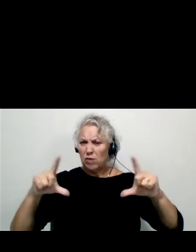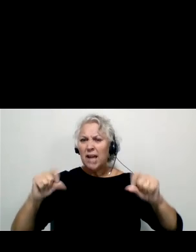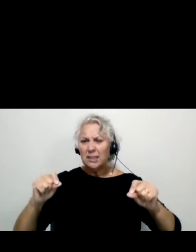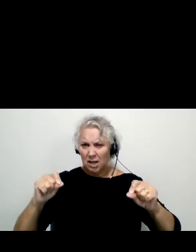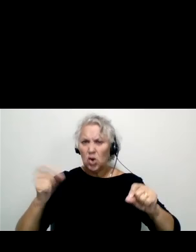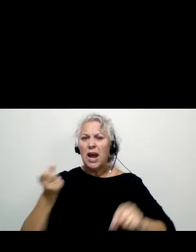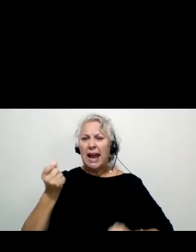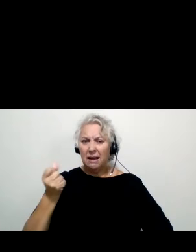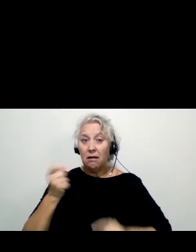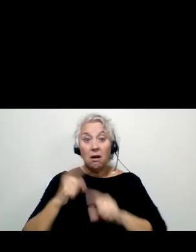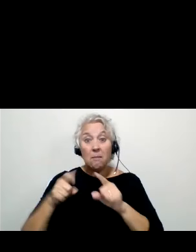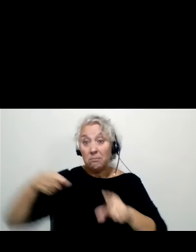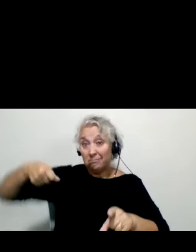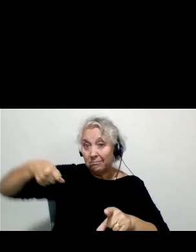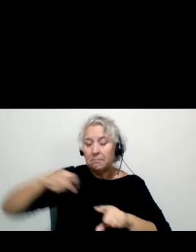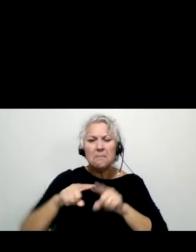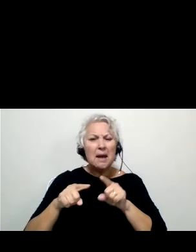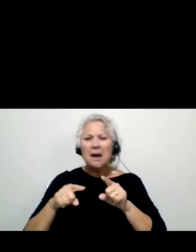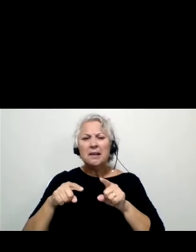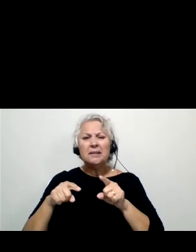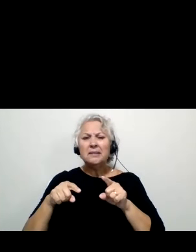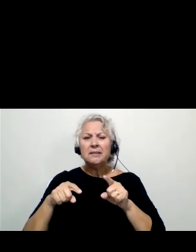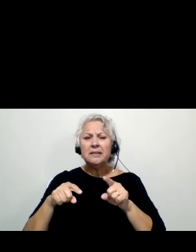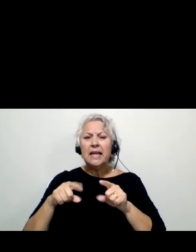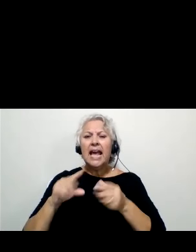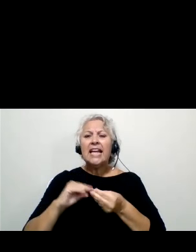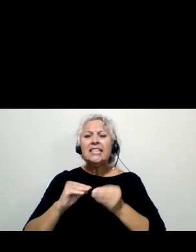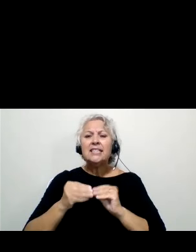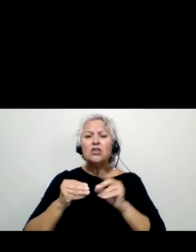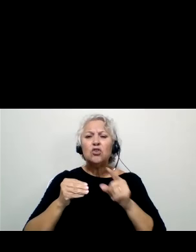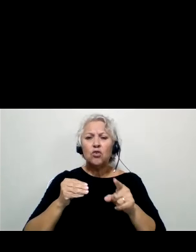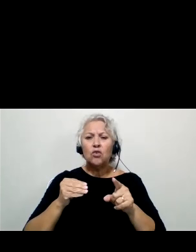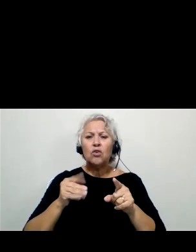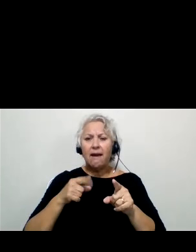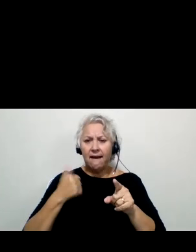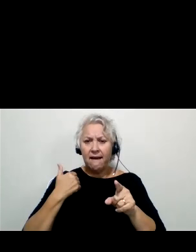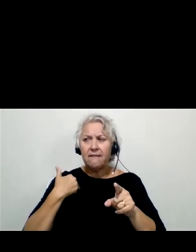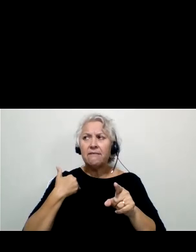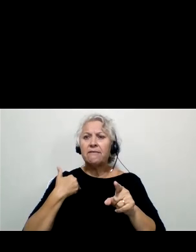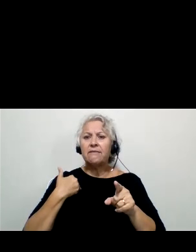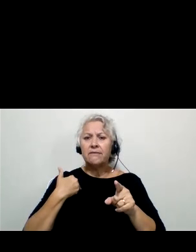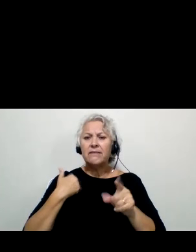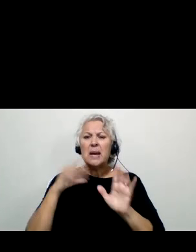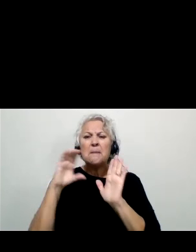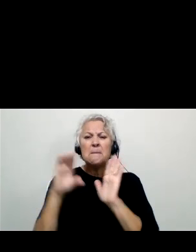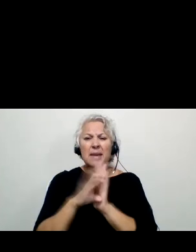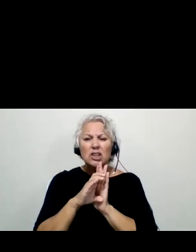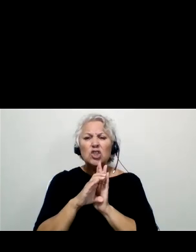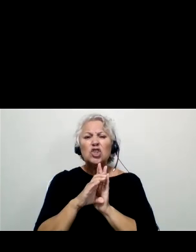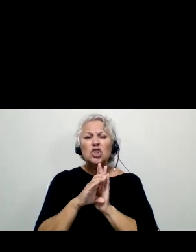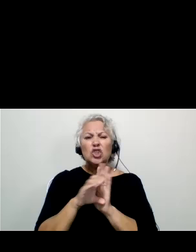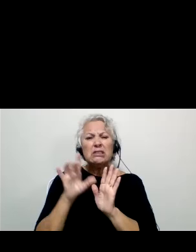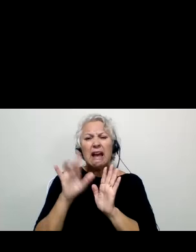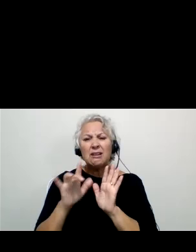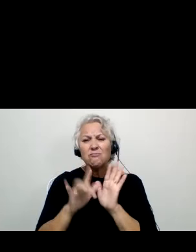handle. However, it is digital in that it also has pictures and icons that you can